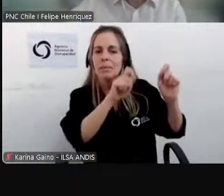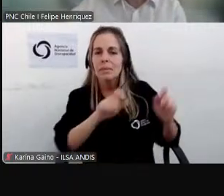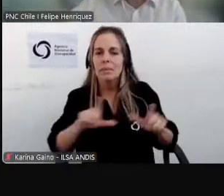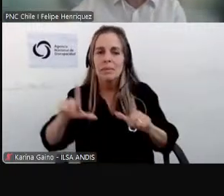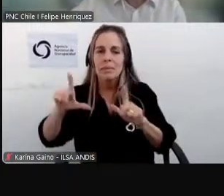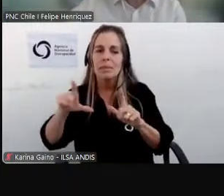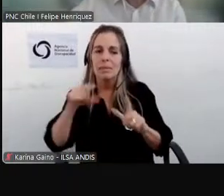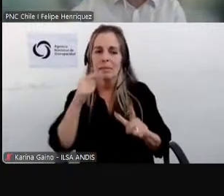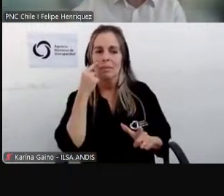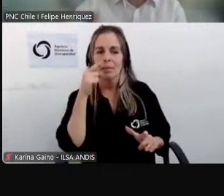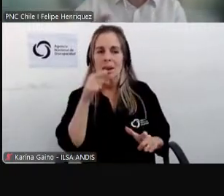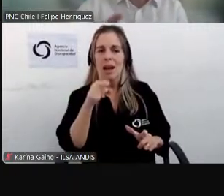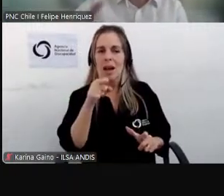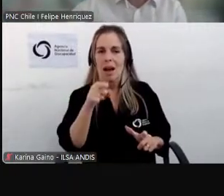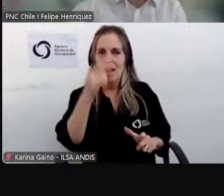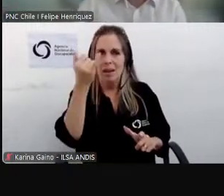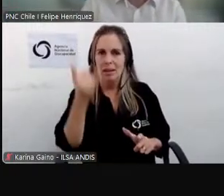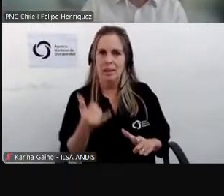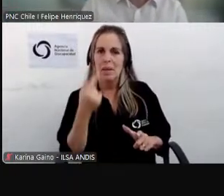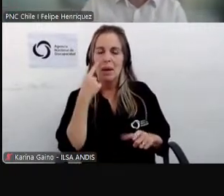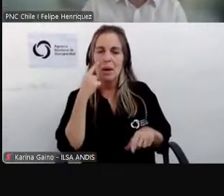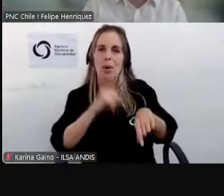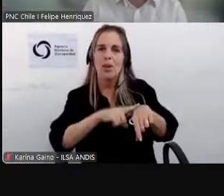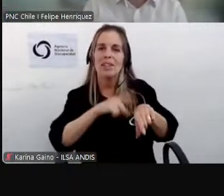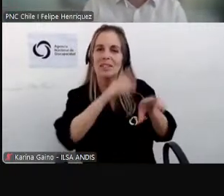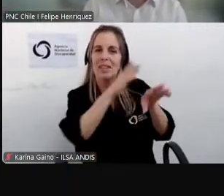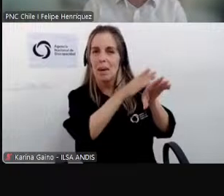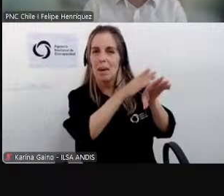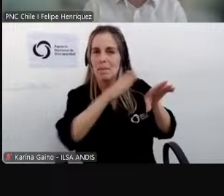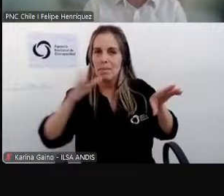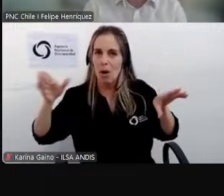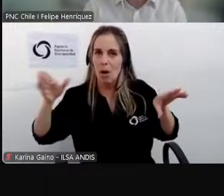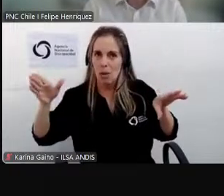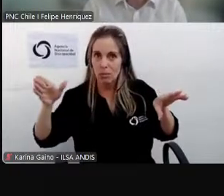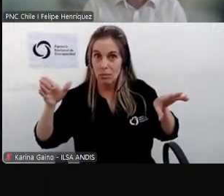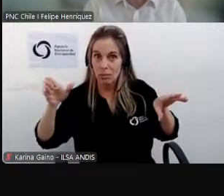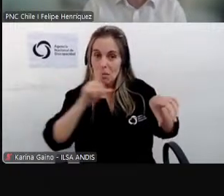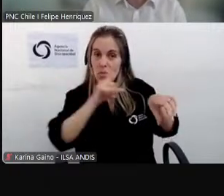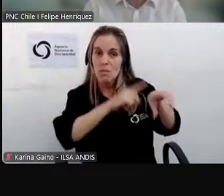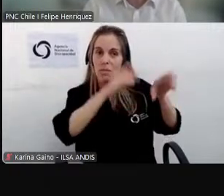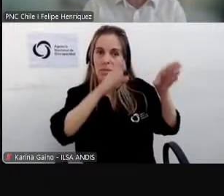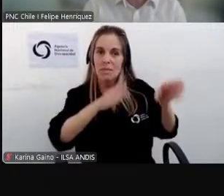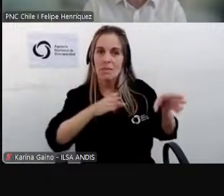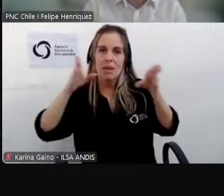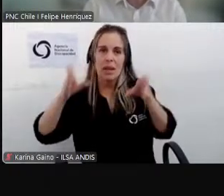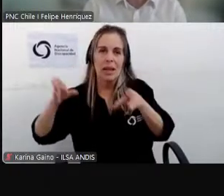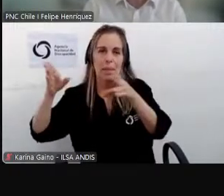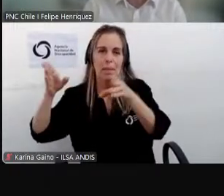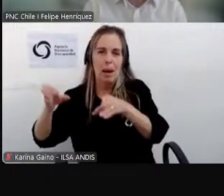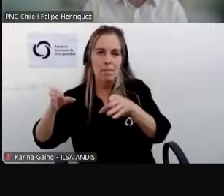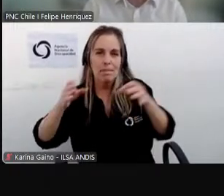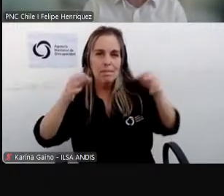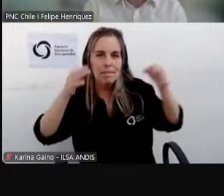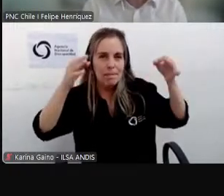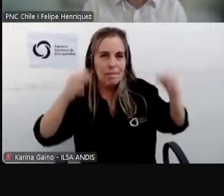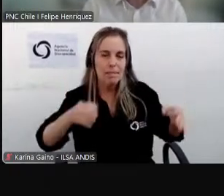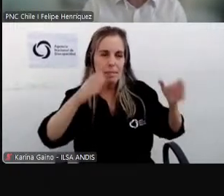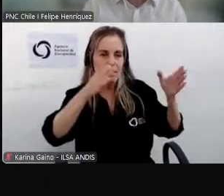This slide shows you the timeline of a specific